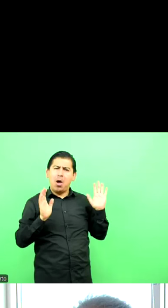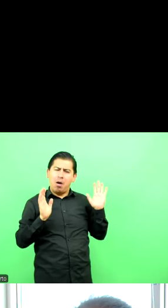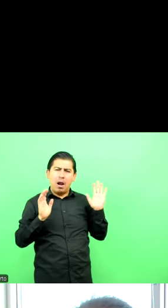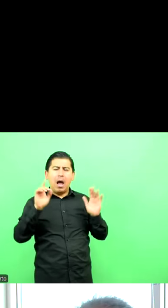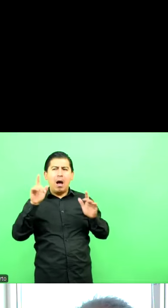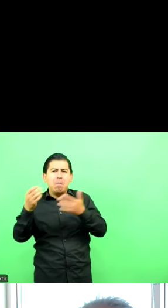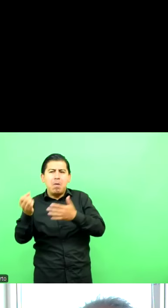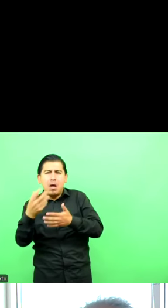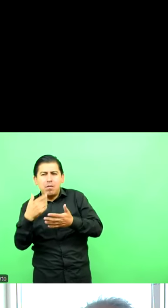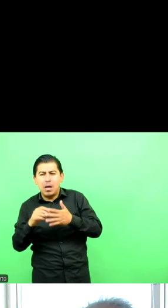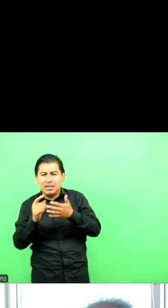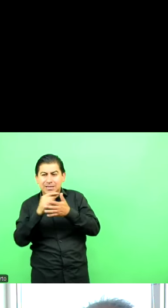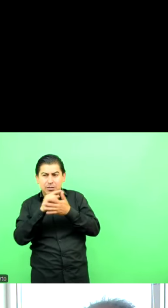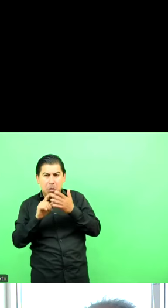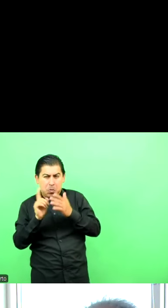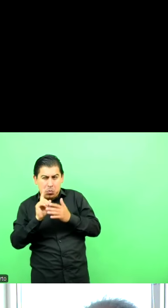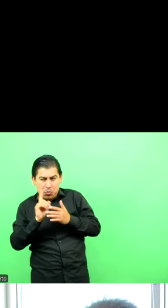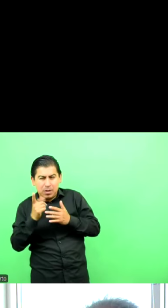message: